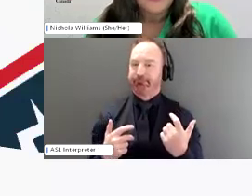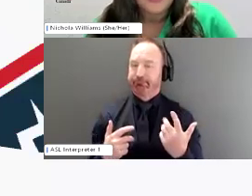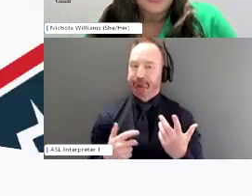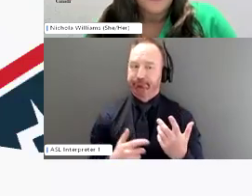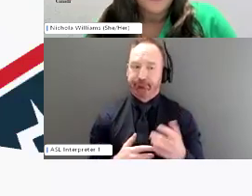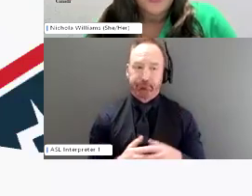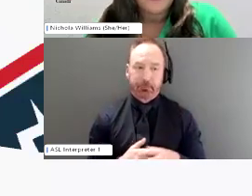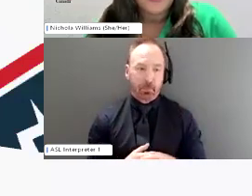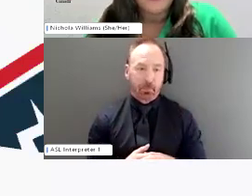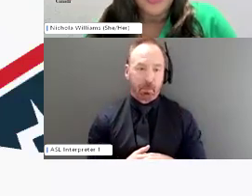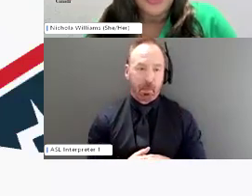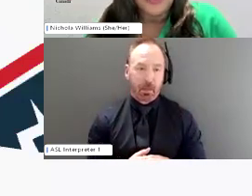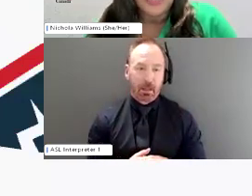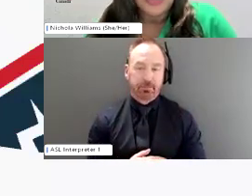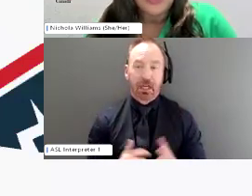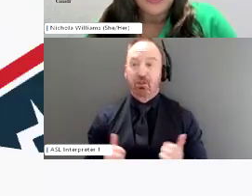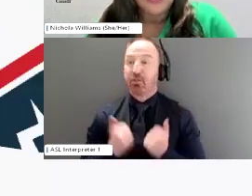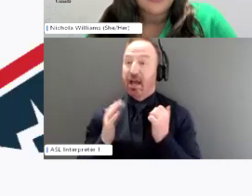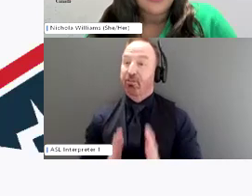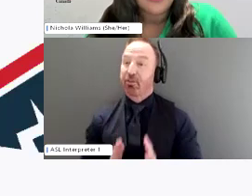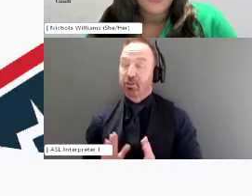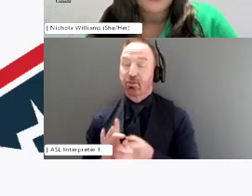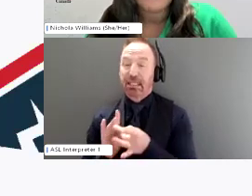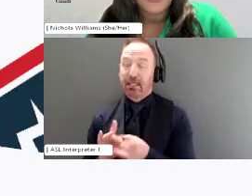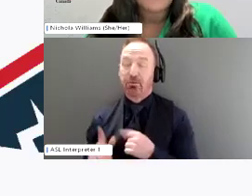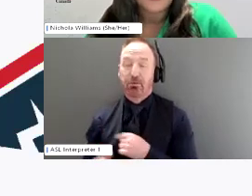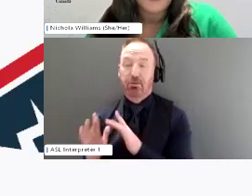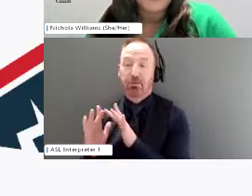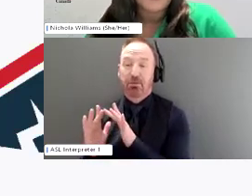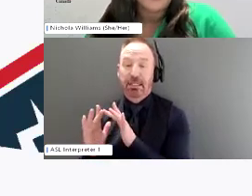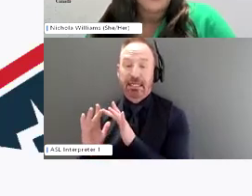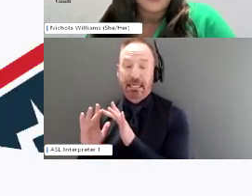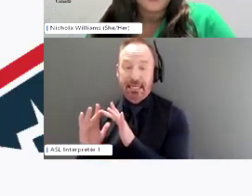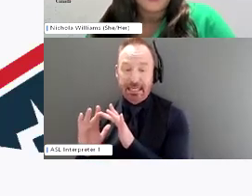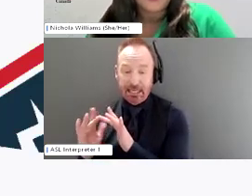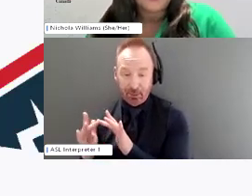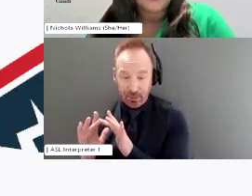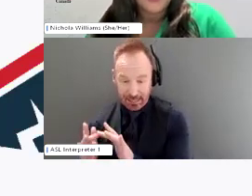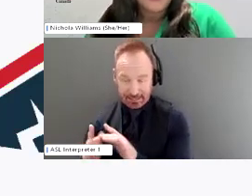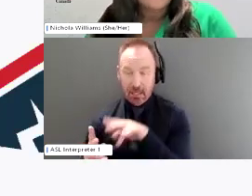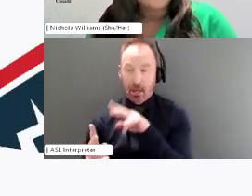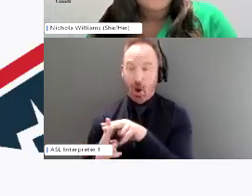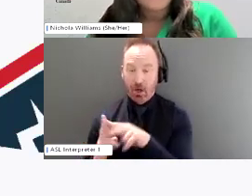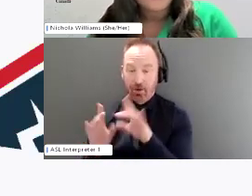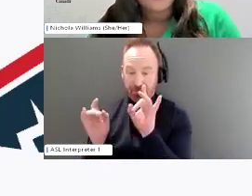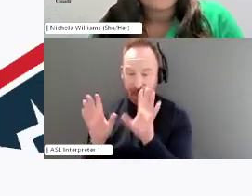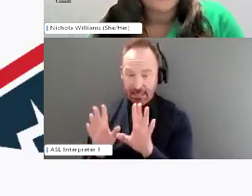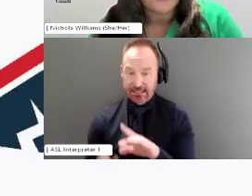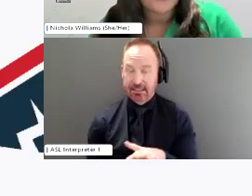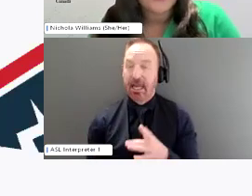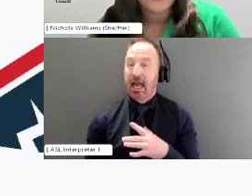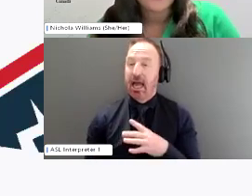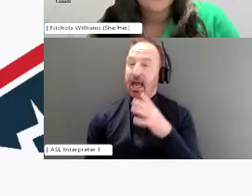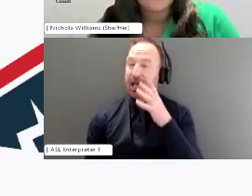95% of survivors of intimate partner violence experience economic abuse. In our 2021